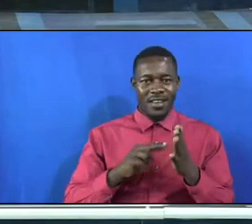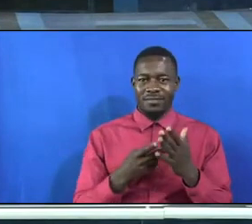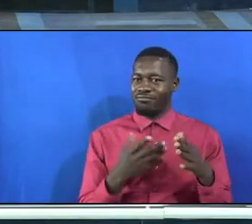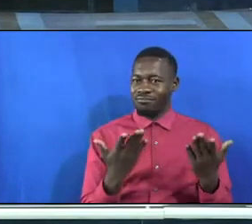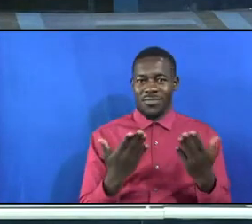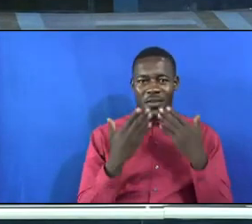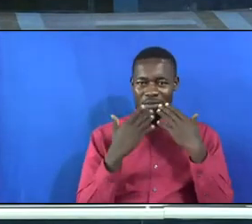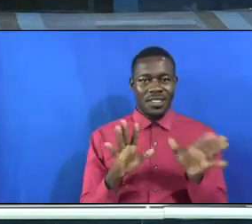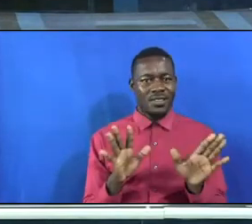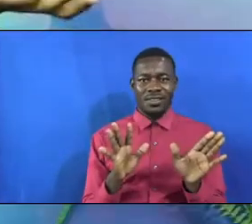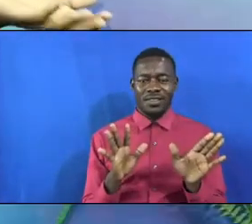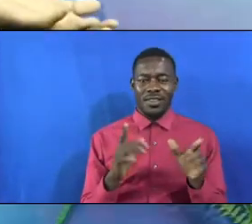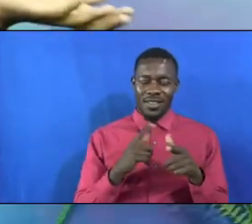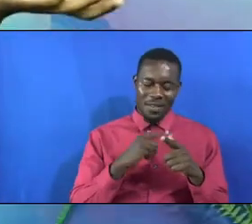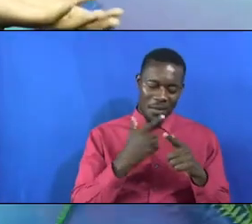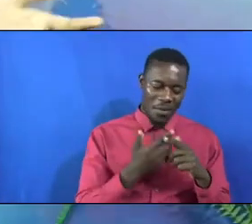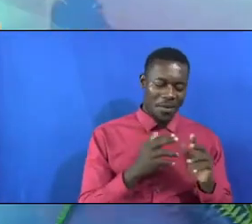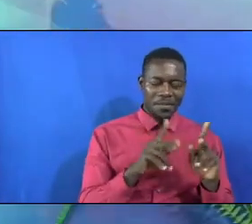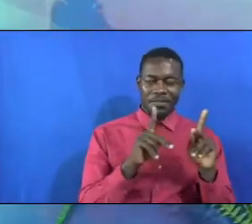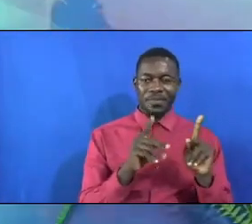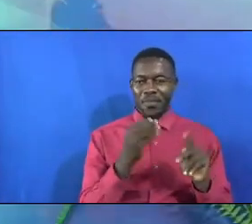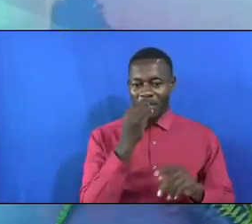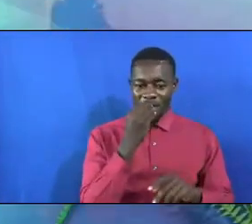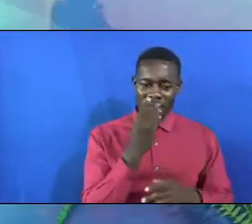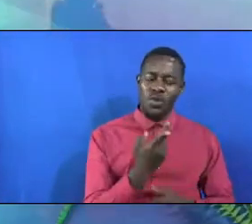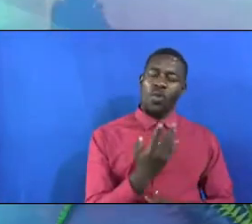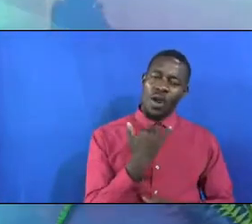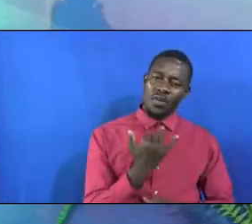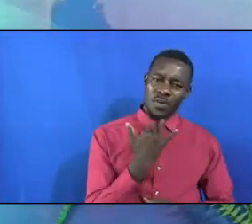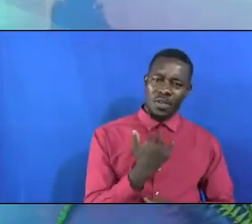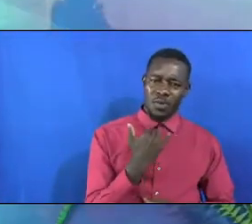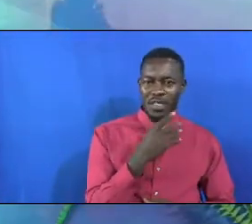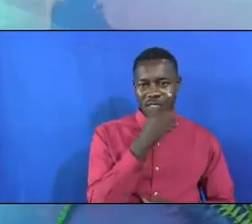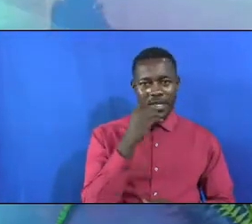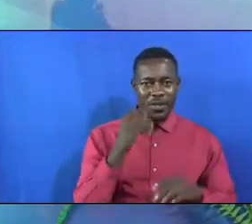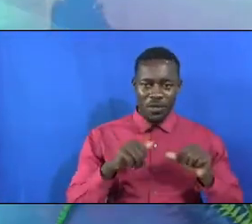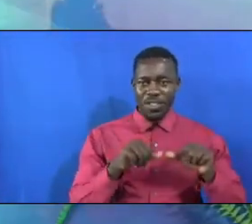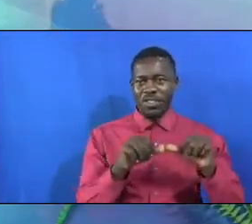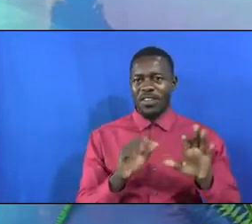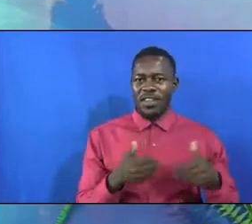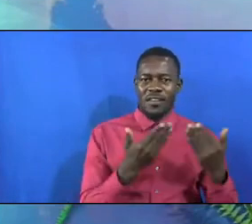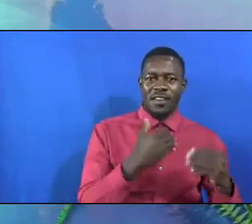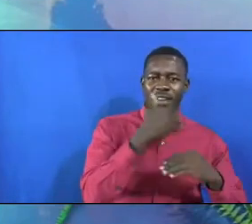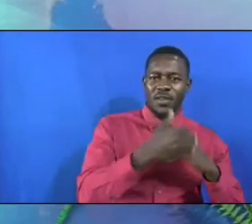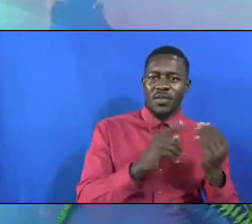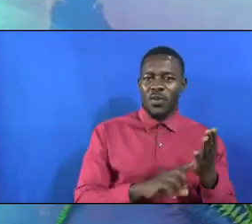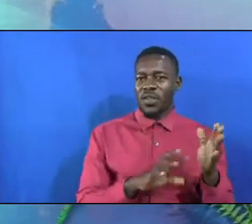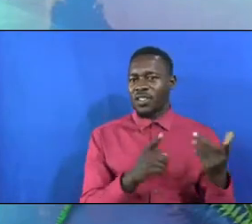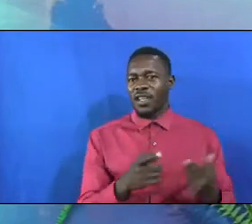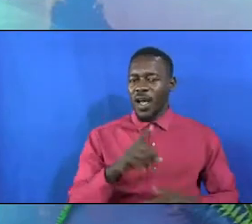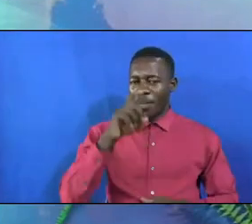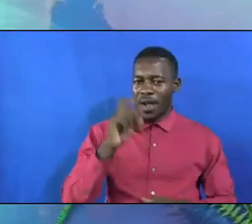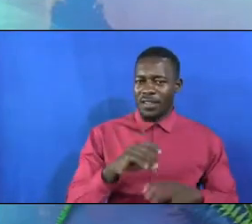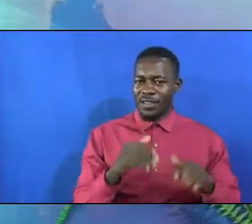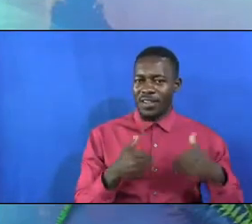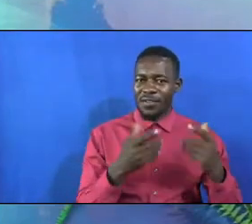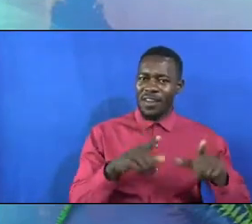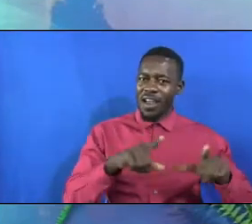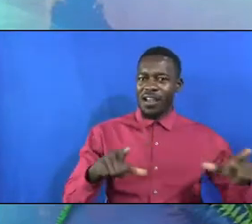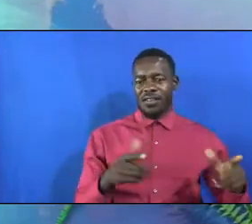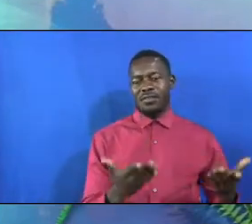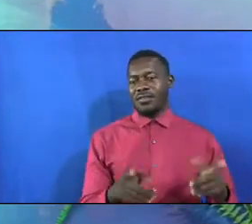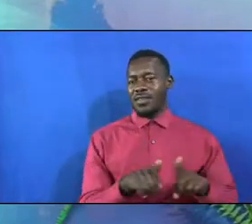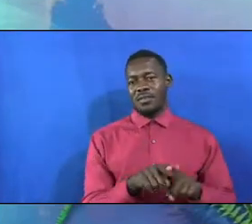so these people still need to feed. So what is the next thing that they need to give? They need to give out their